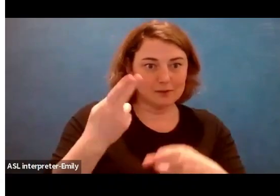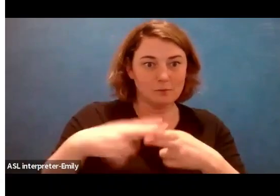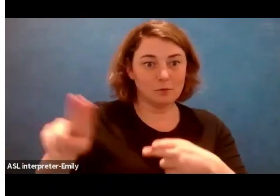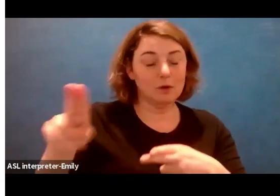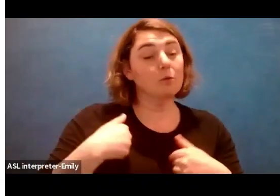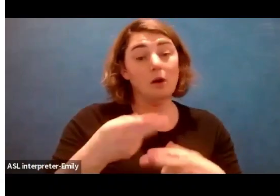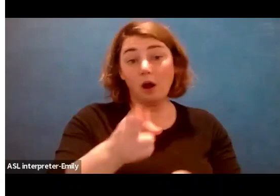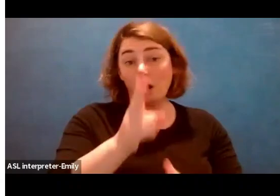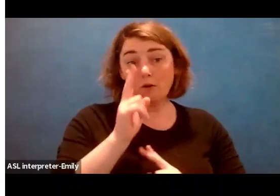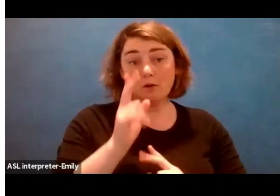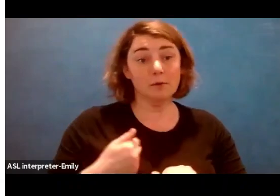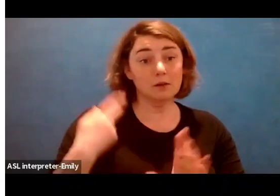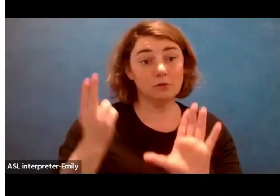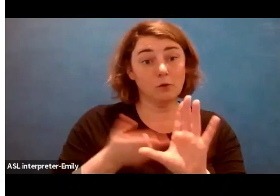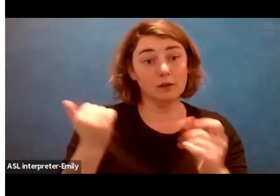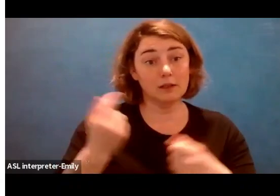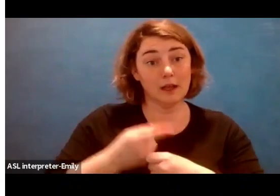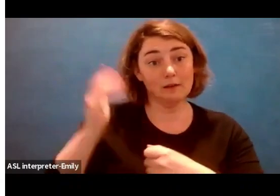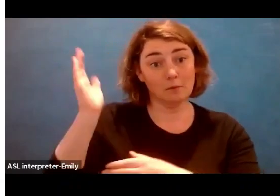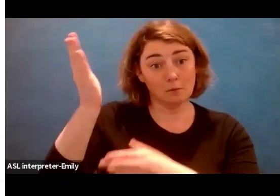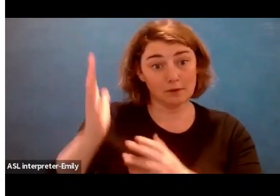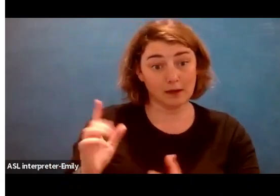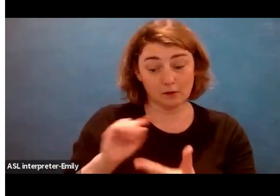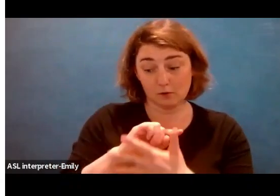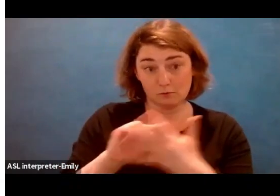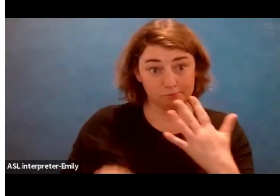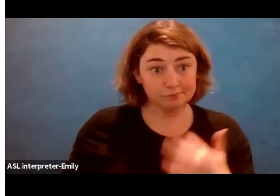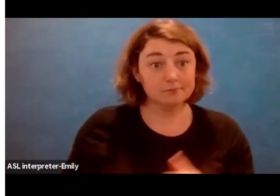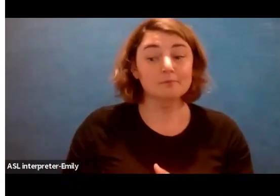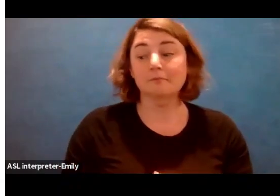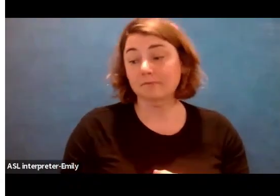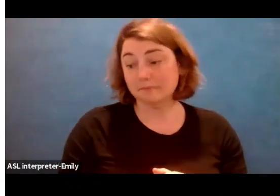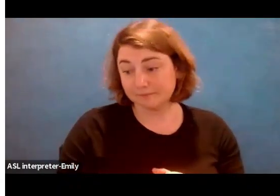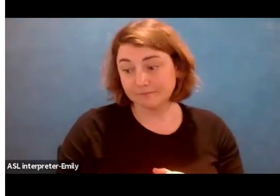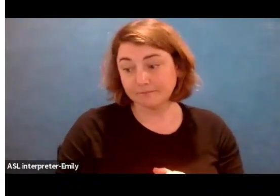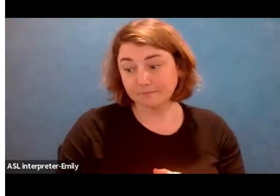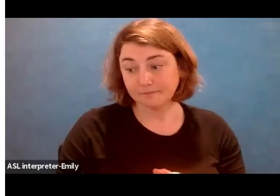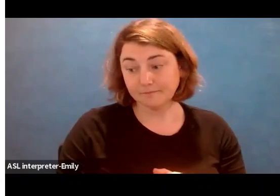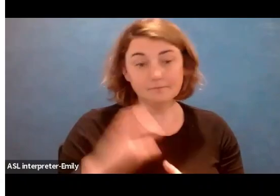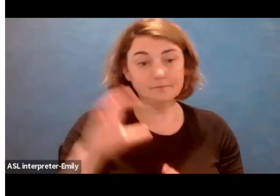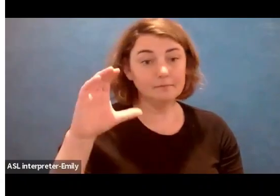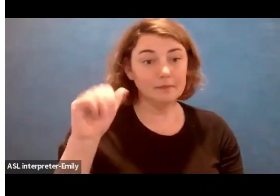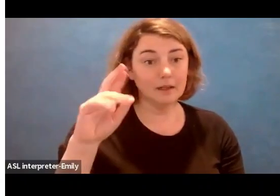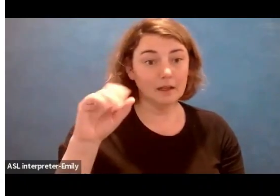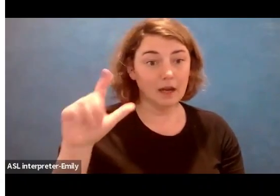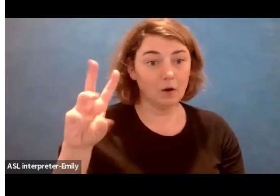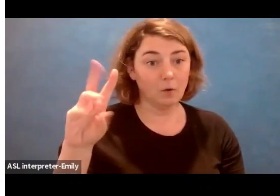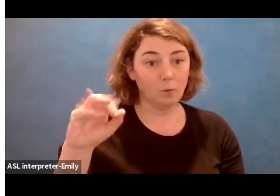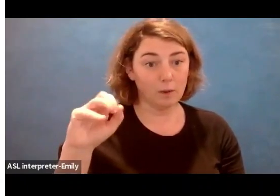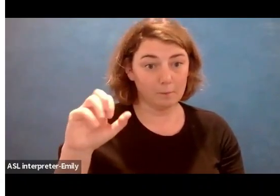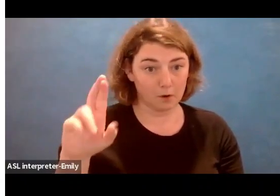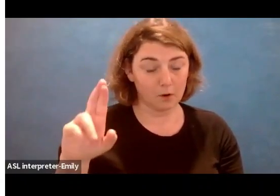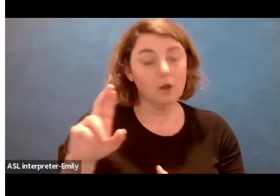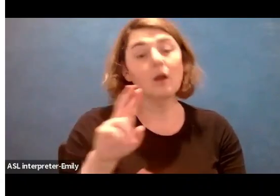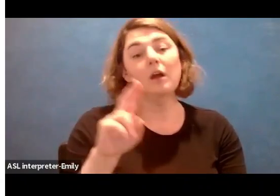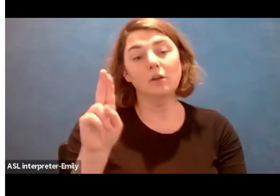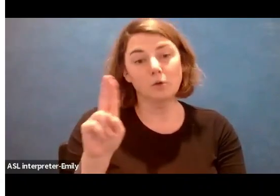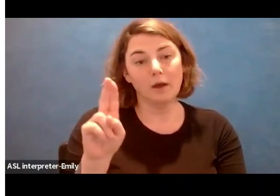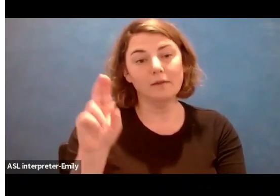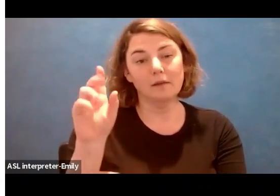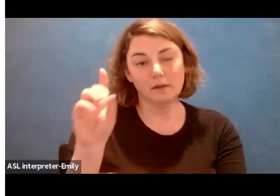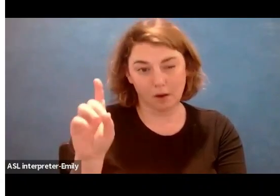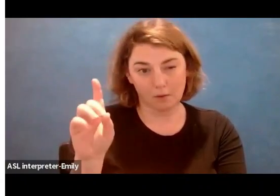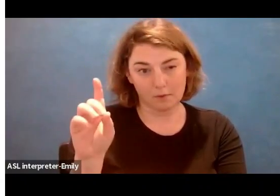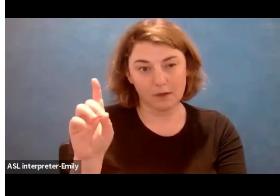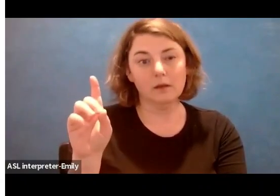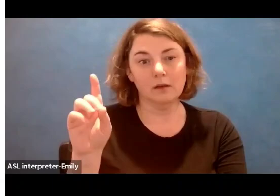honored to be joined by today's presenters, including Carol Wimmer with the U.S. Department of Agriculture,